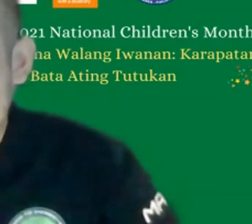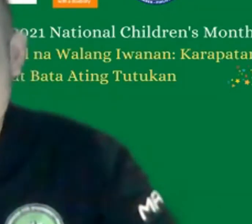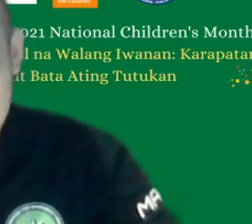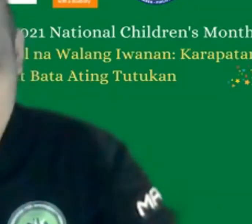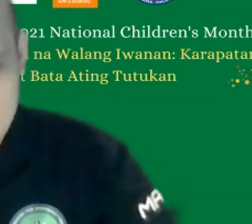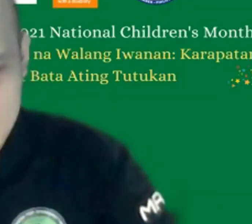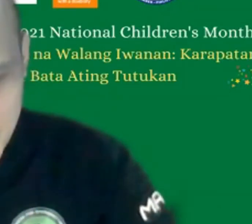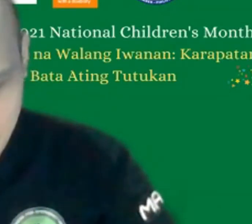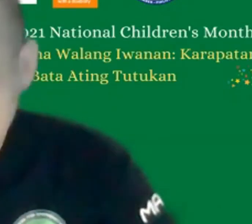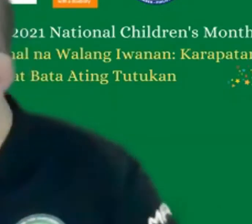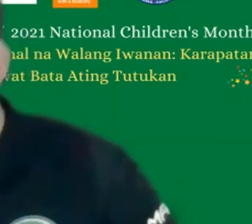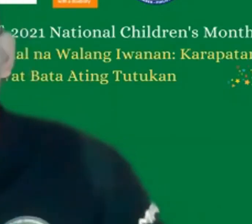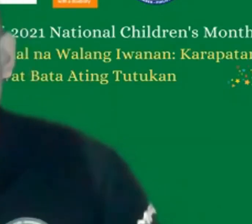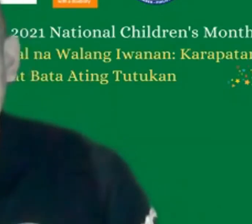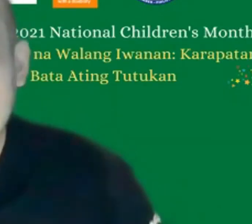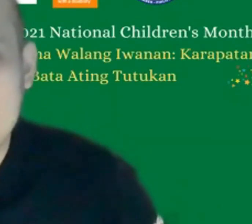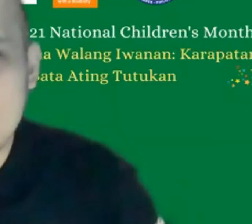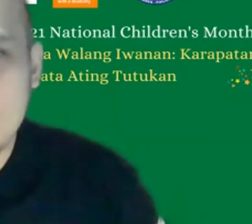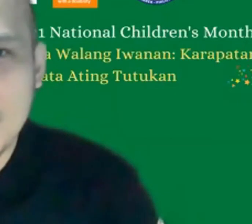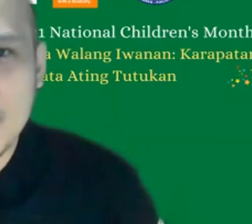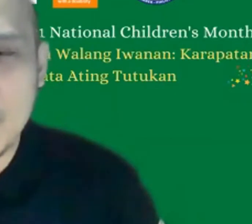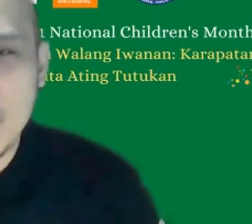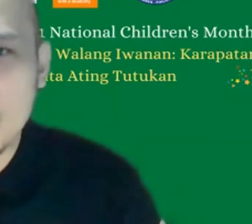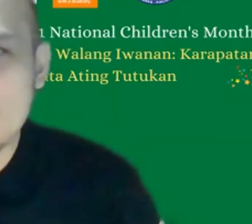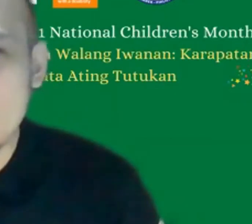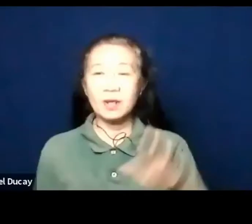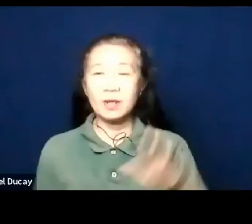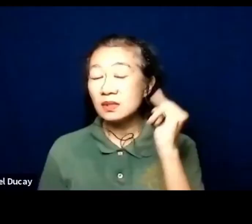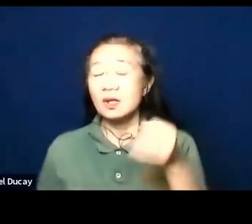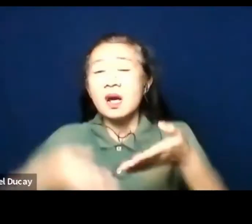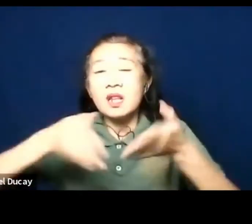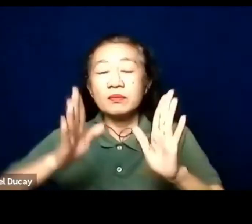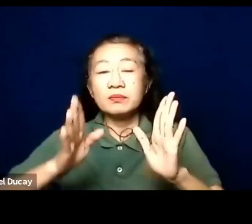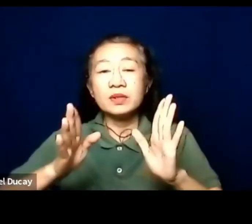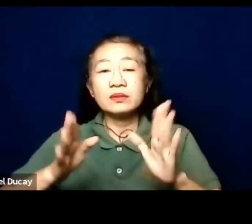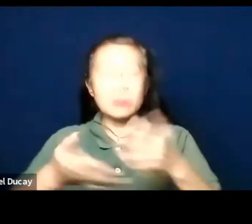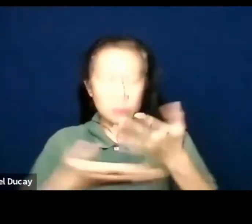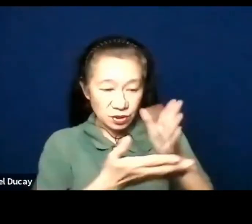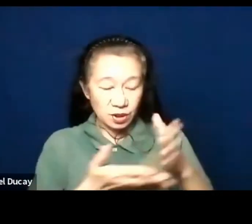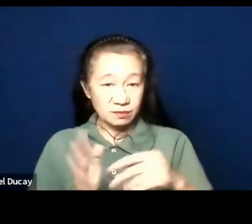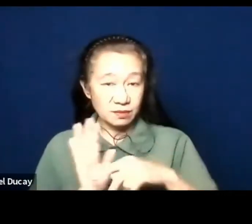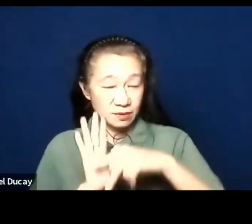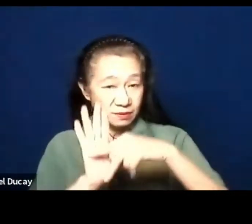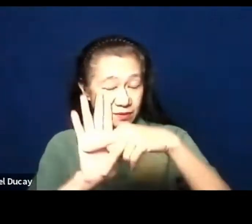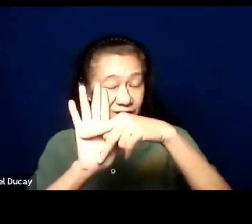warm introduction, Ma'am Jinji. Okay, so allow me to share my slide.